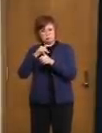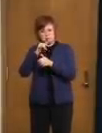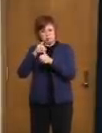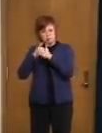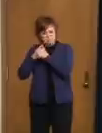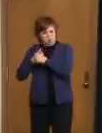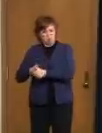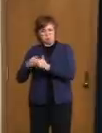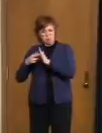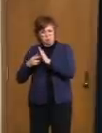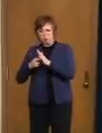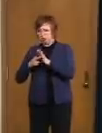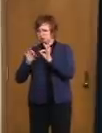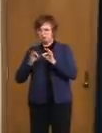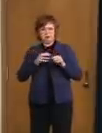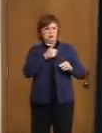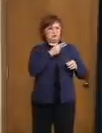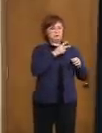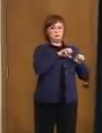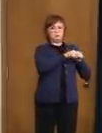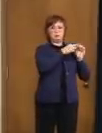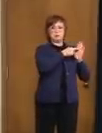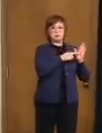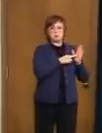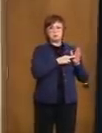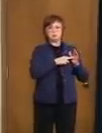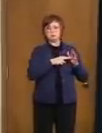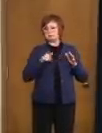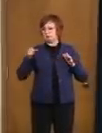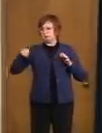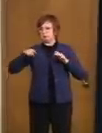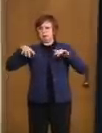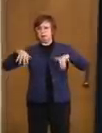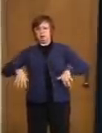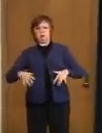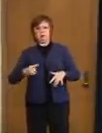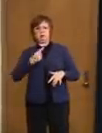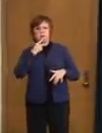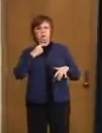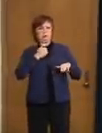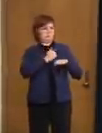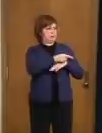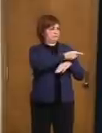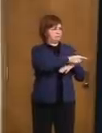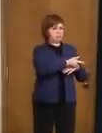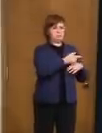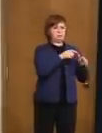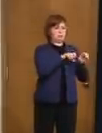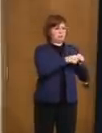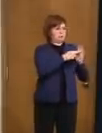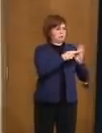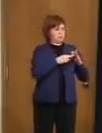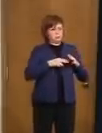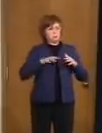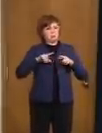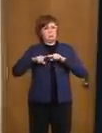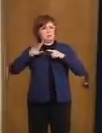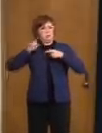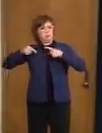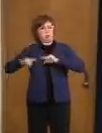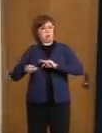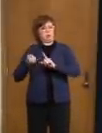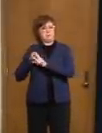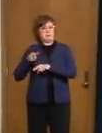cause a focus on specific sectors, whether it's bars or restaurants or other public settings. Same with household